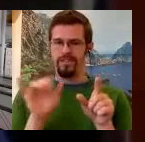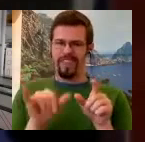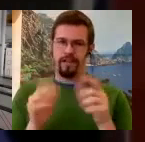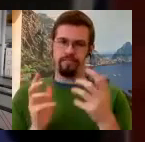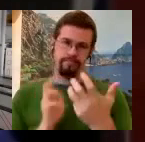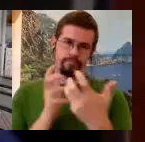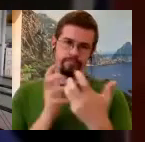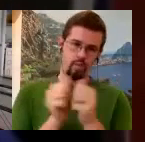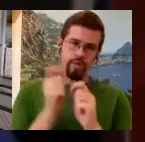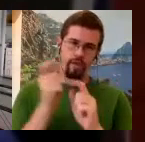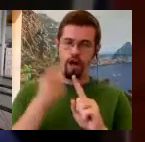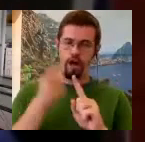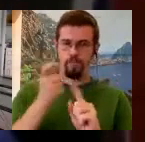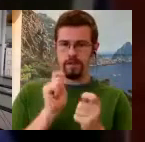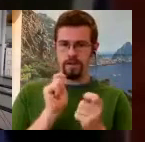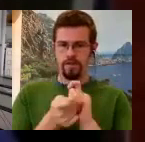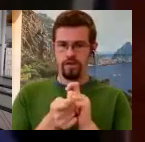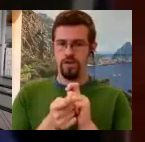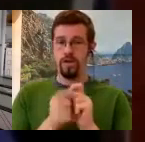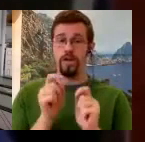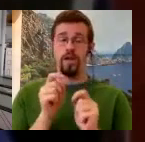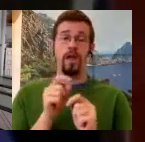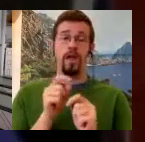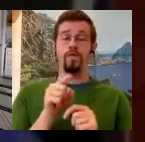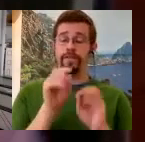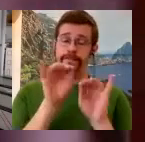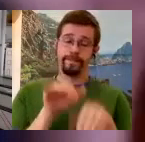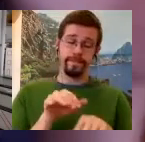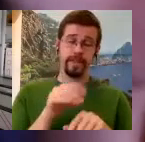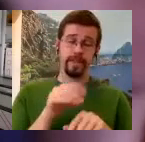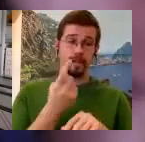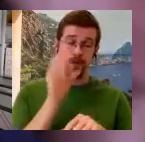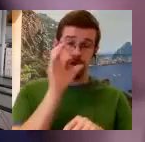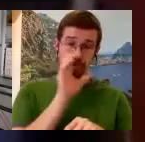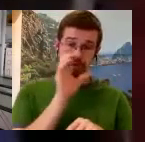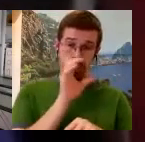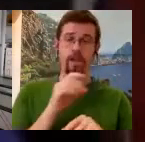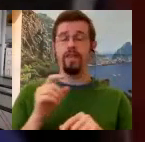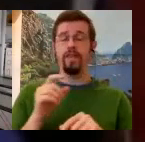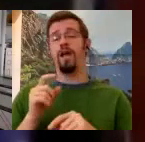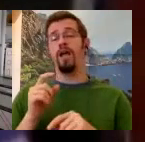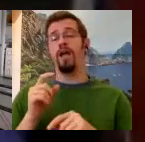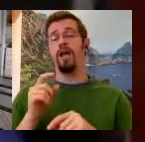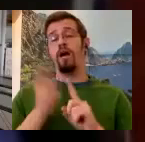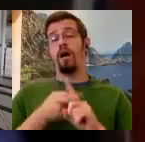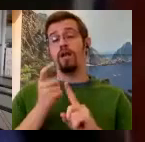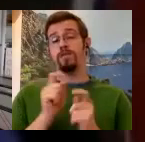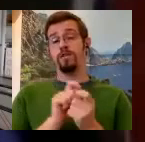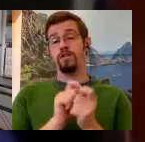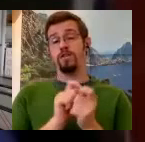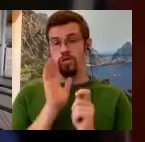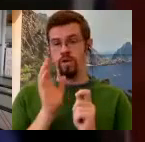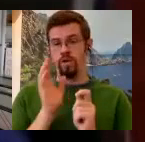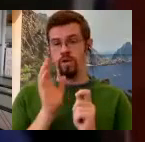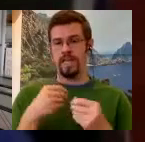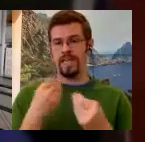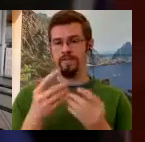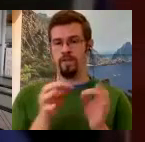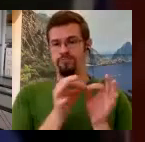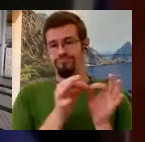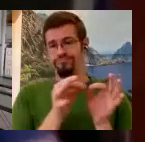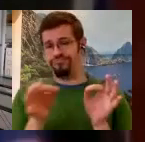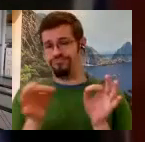short and succinct, and the automatic conversion will give you a very long regular expression. Because if you can help it, you don't want to have to write